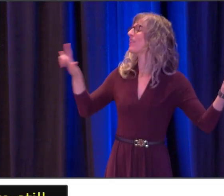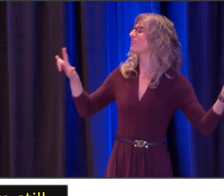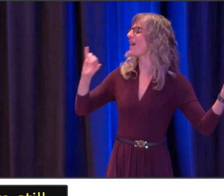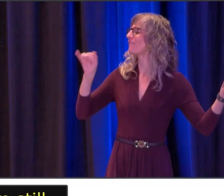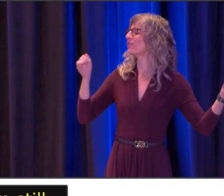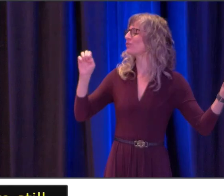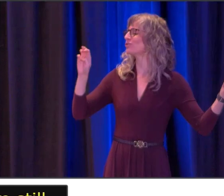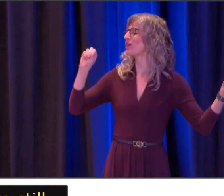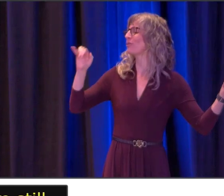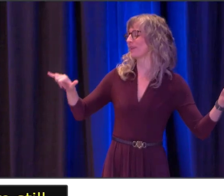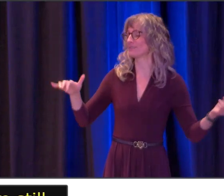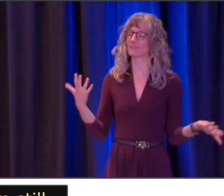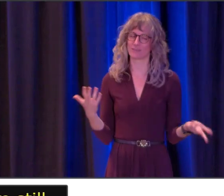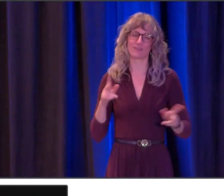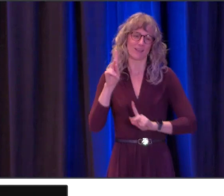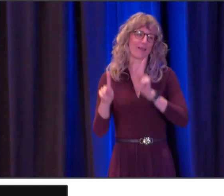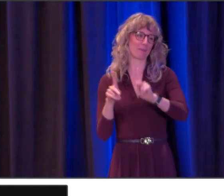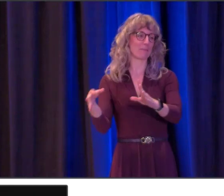That's what they say.